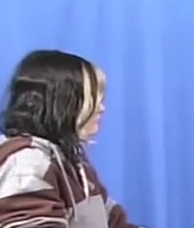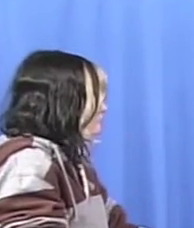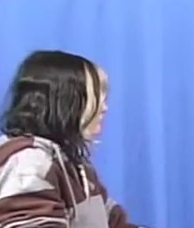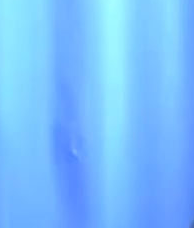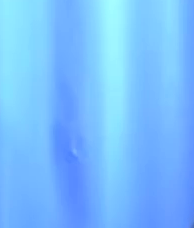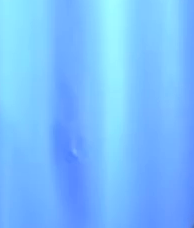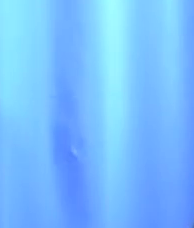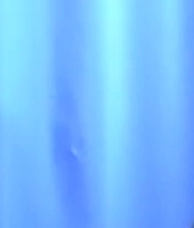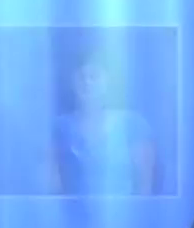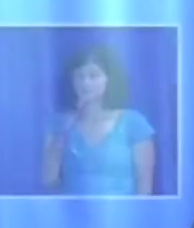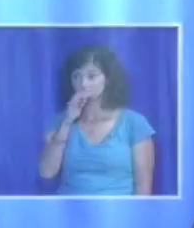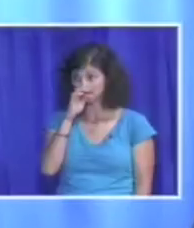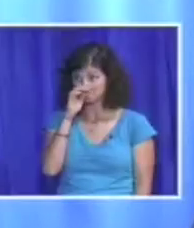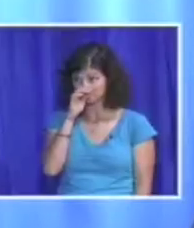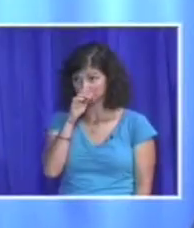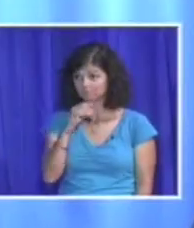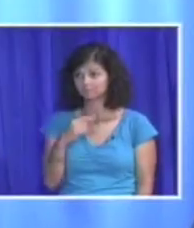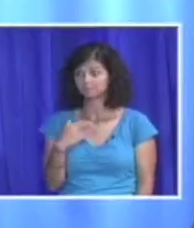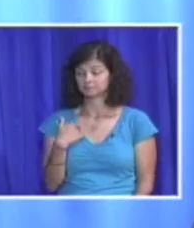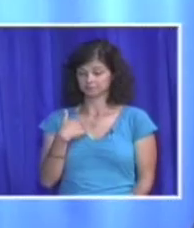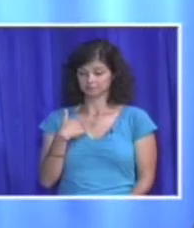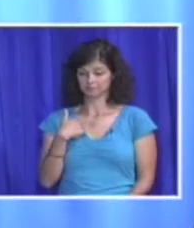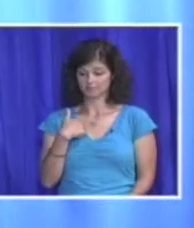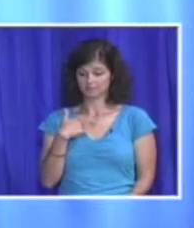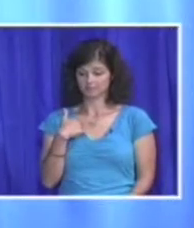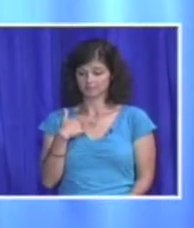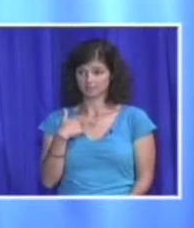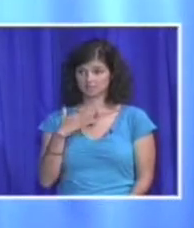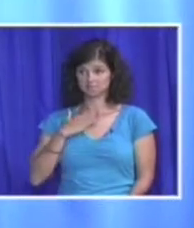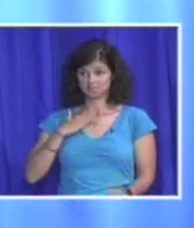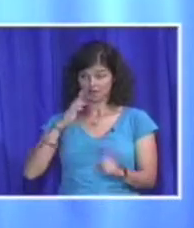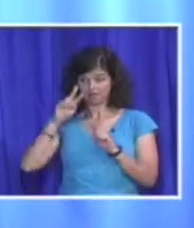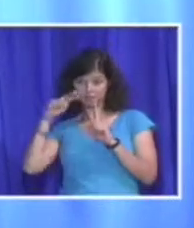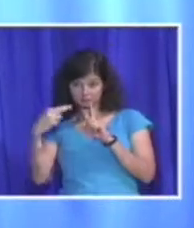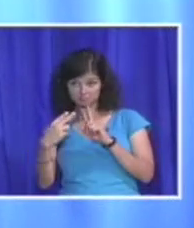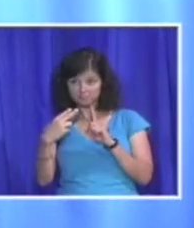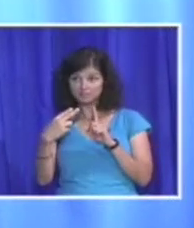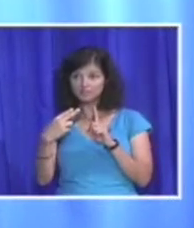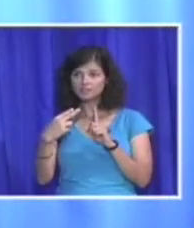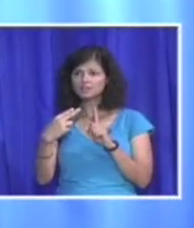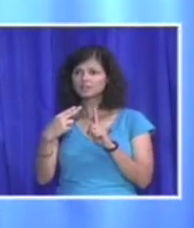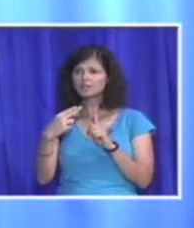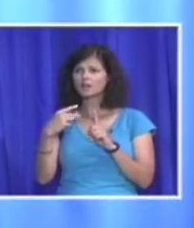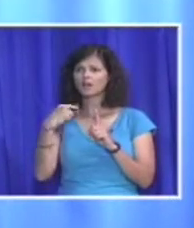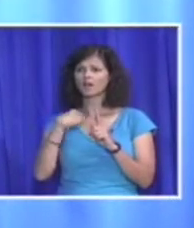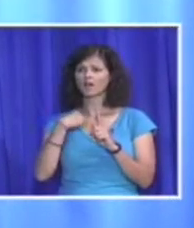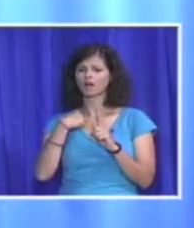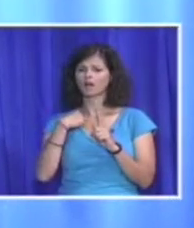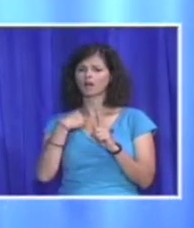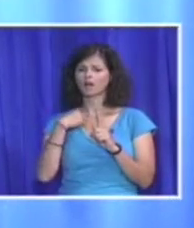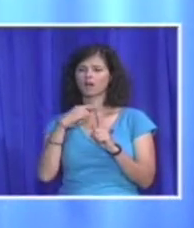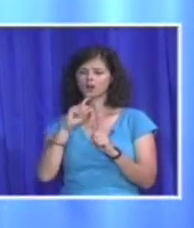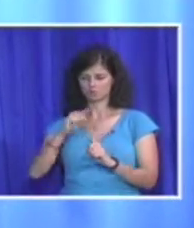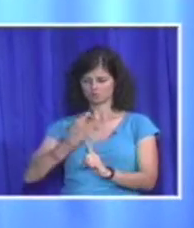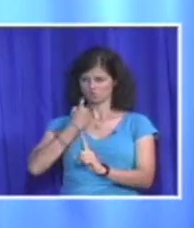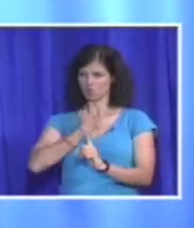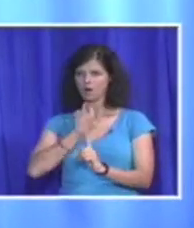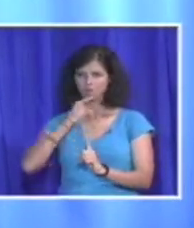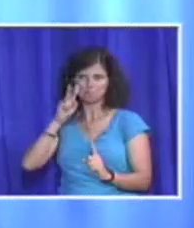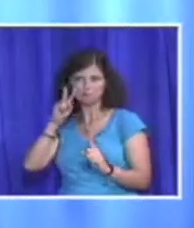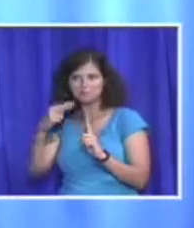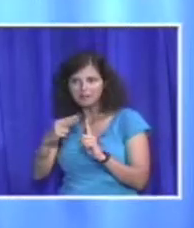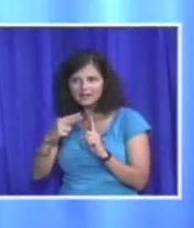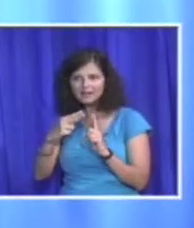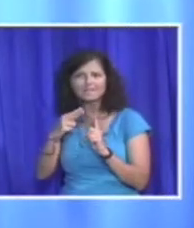So, for me, from my perspective, I get the one and only perspective of